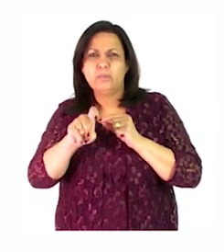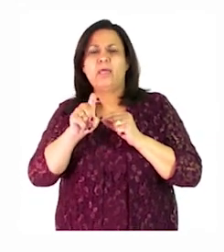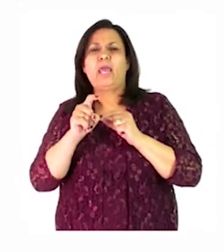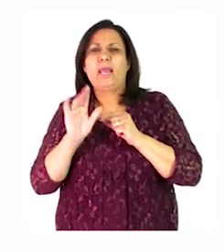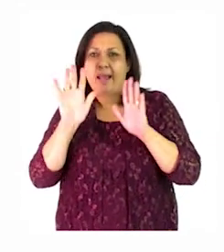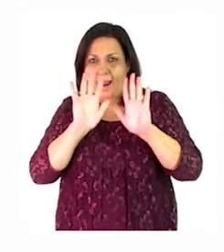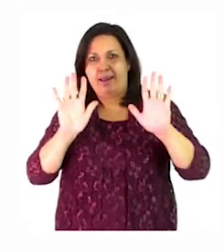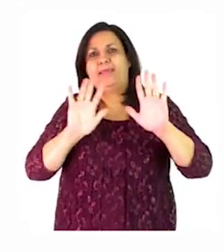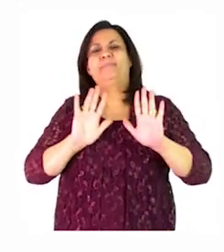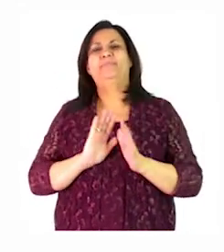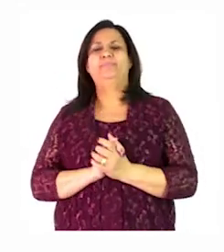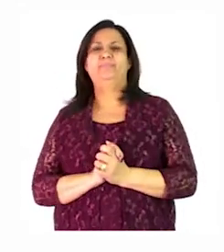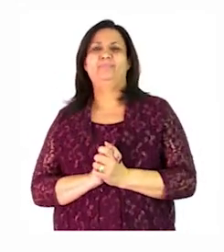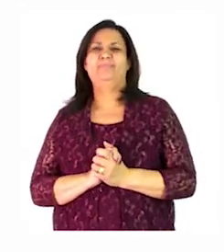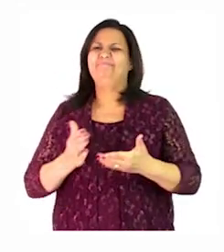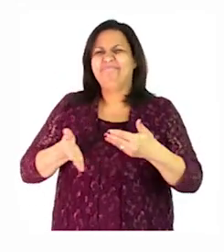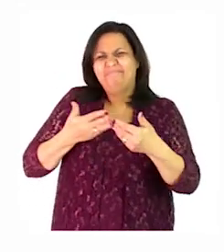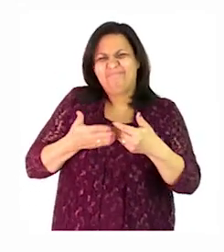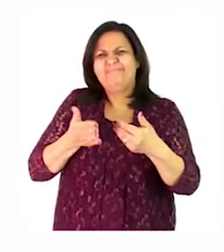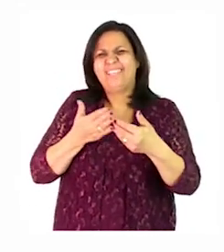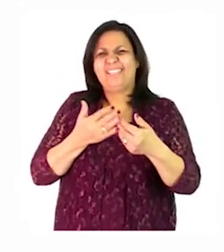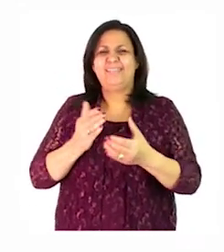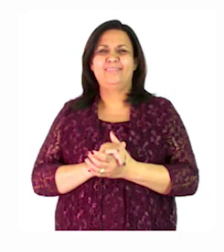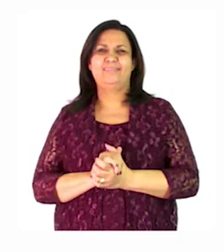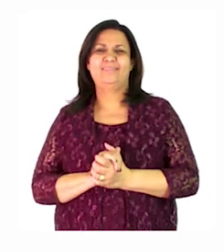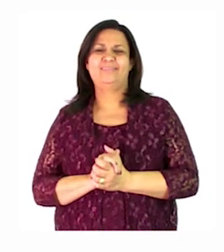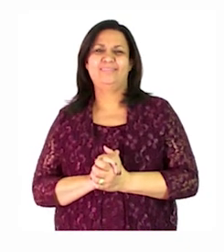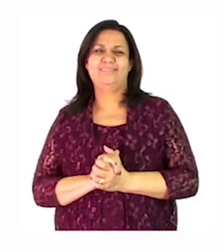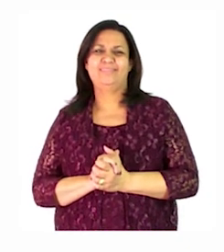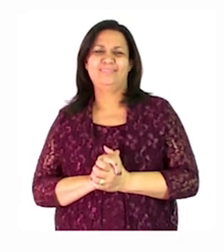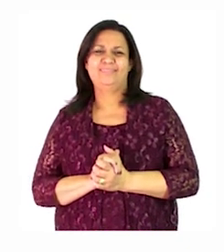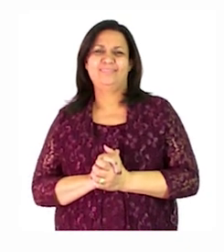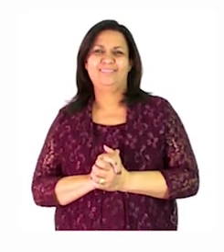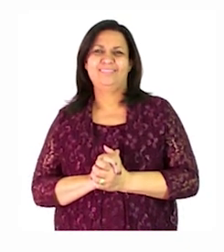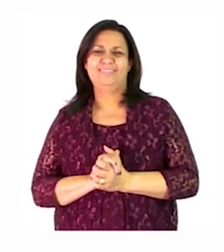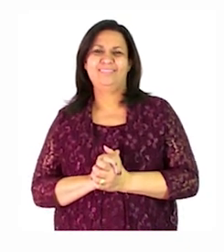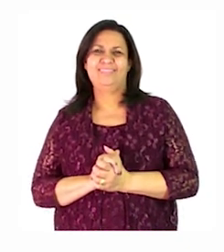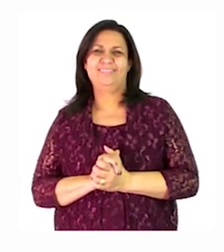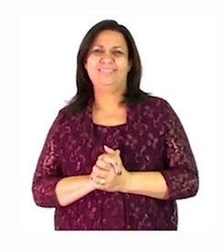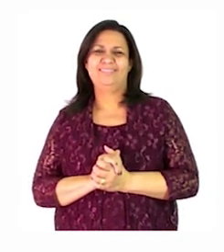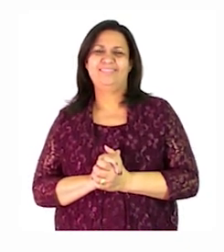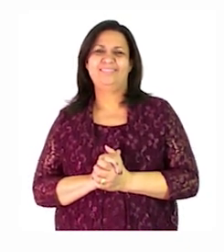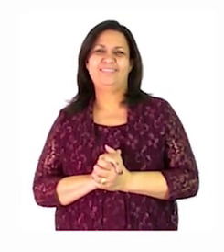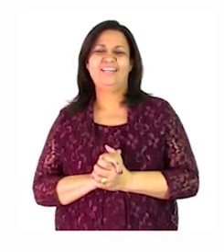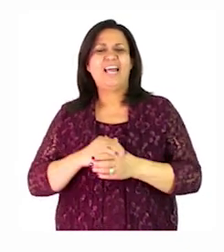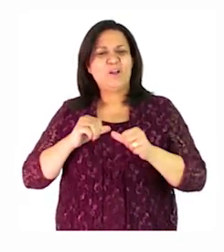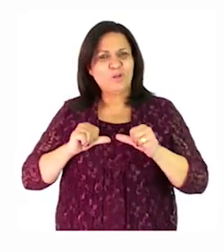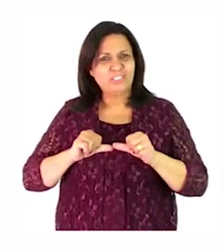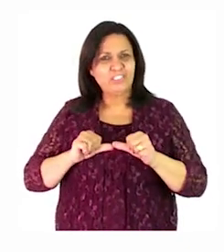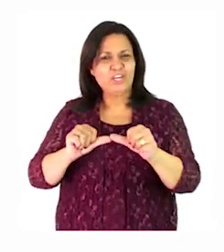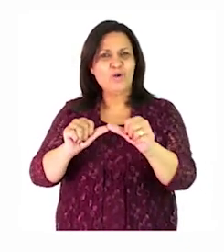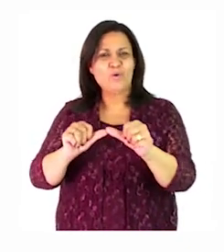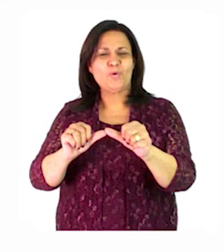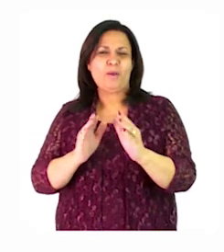in. That was easy. I believe you have done it very well. Now let's turn